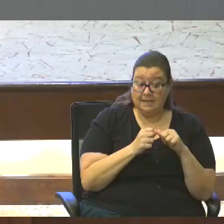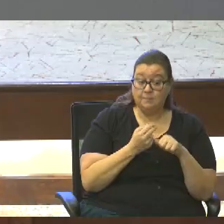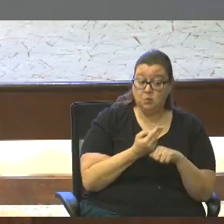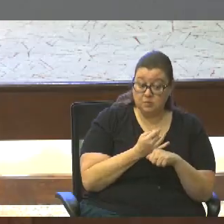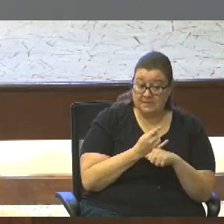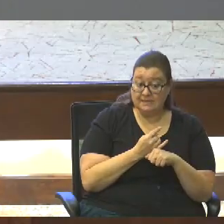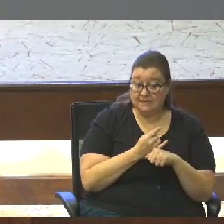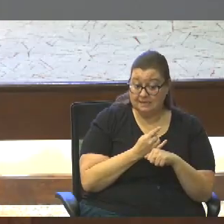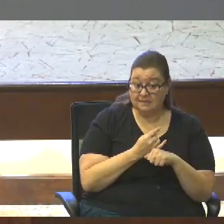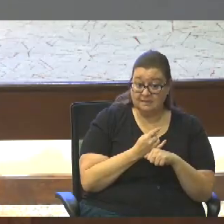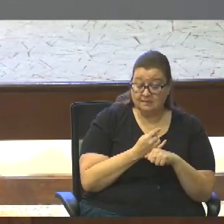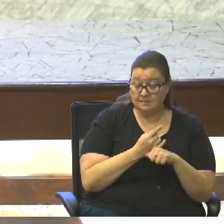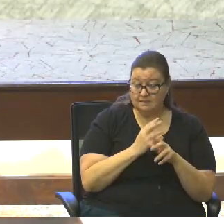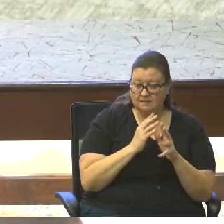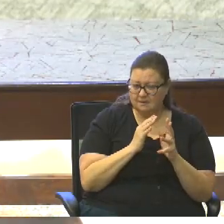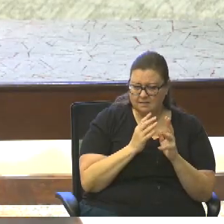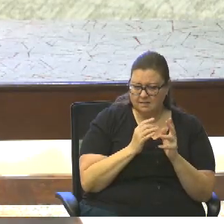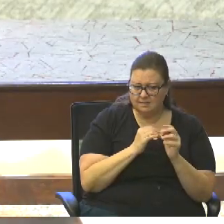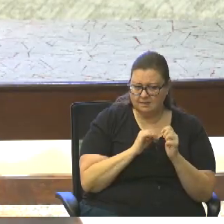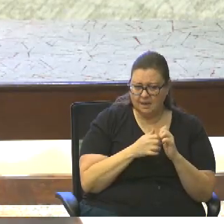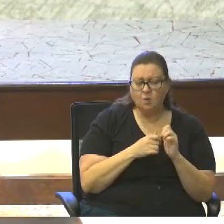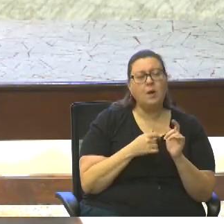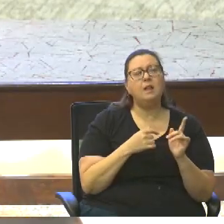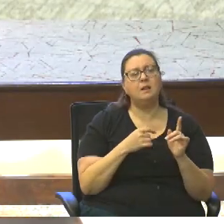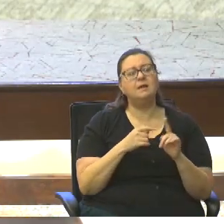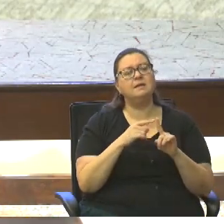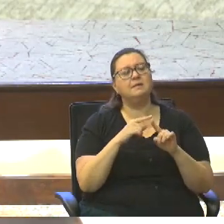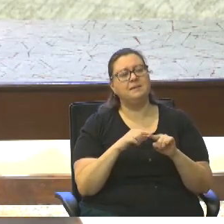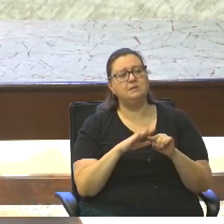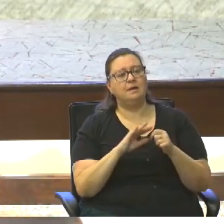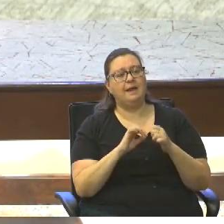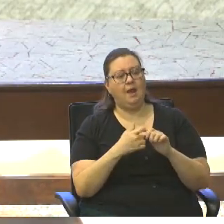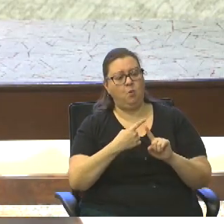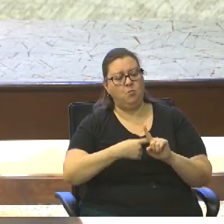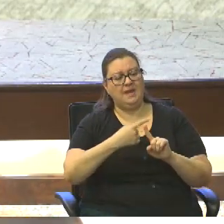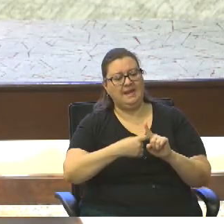kind of modify your lease a little bit? As it relates to how the rent is calculated